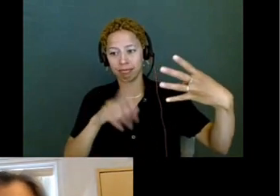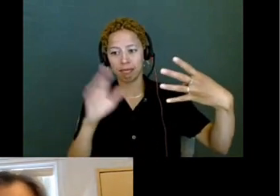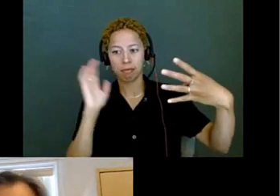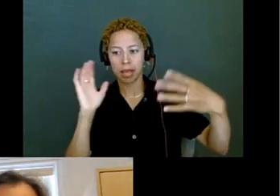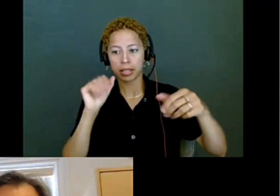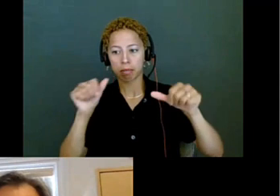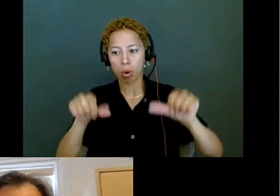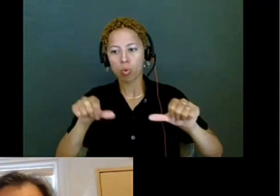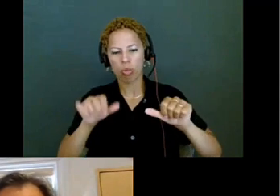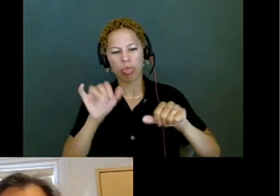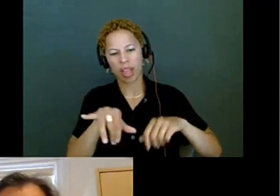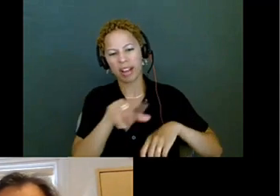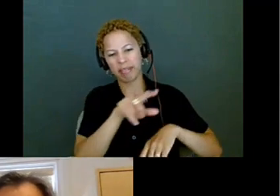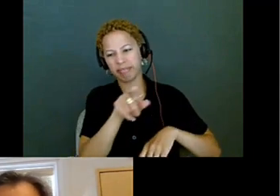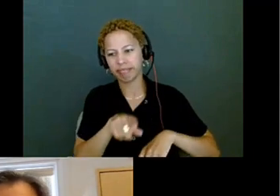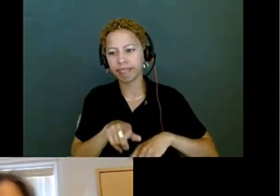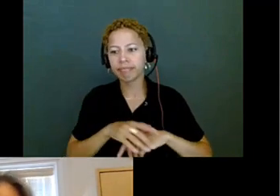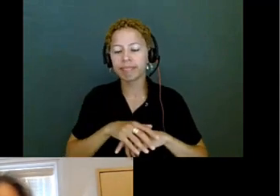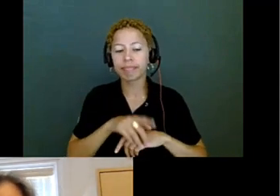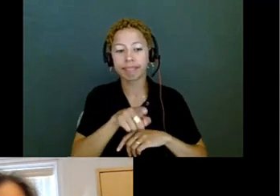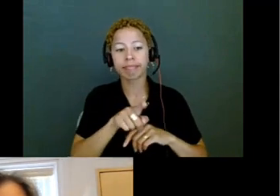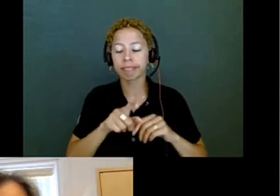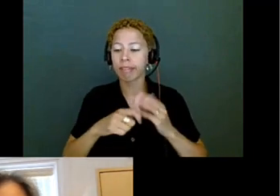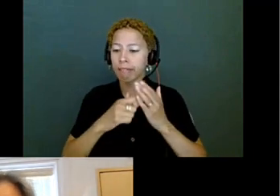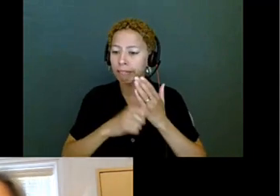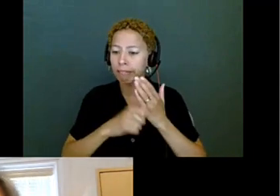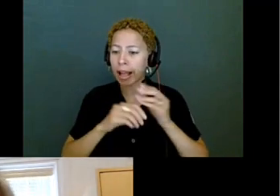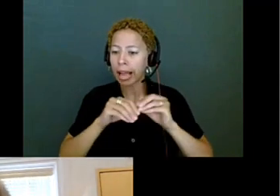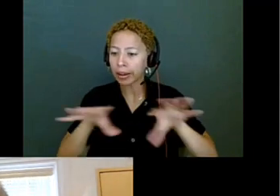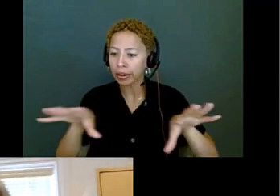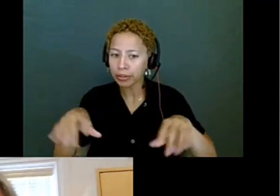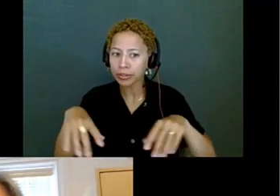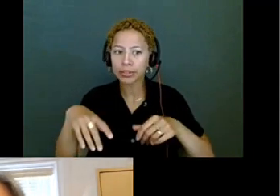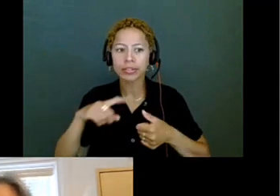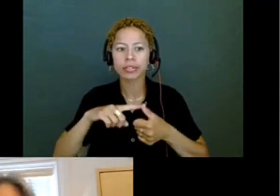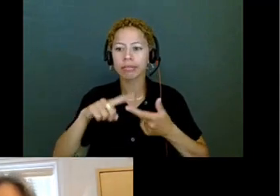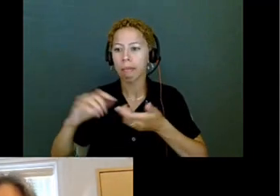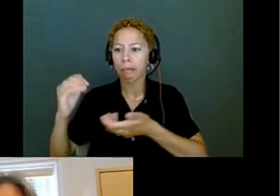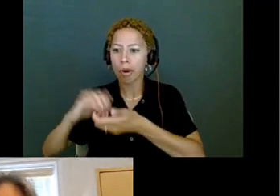these are just our flyers, partners flyers,